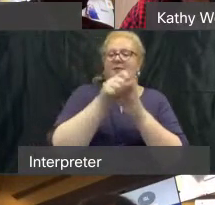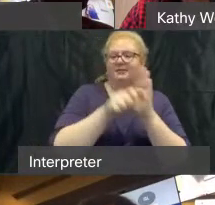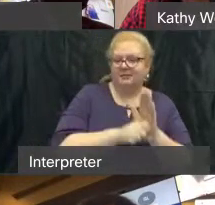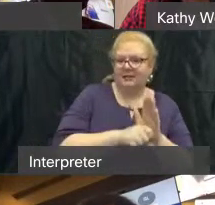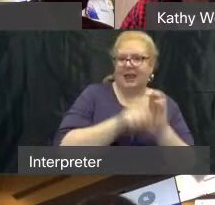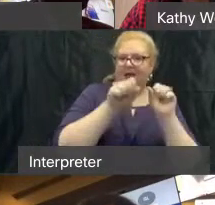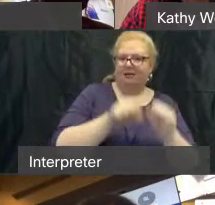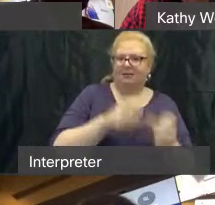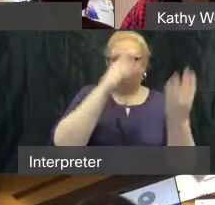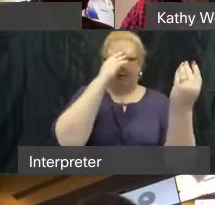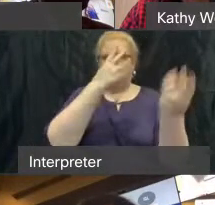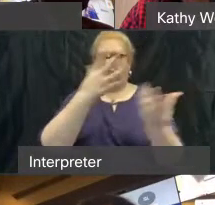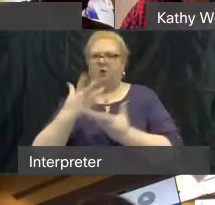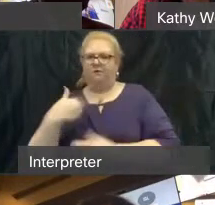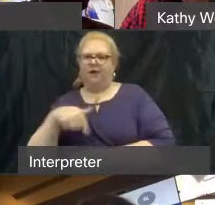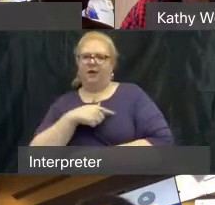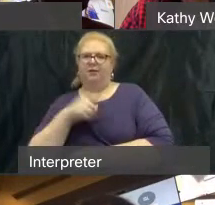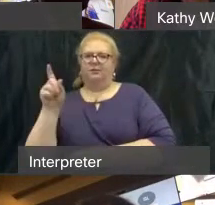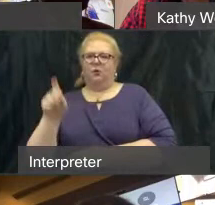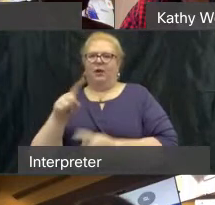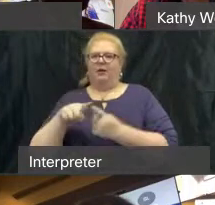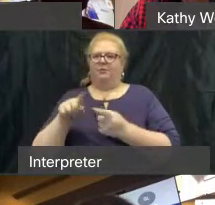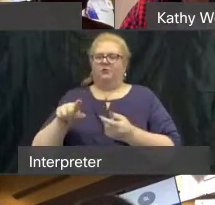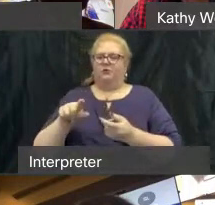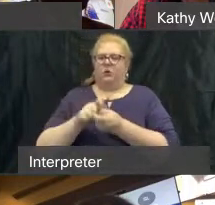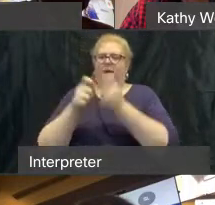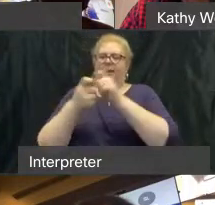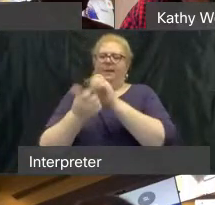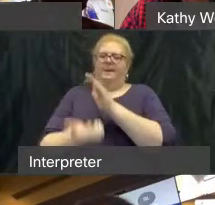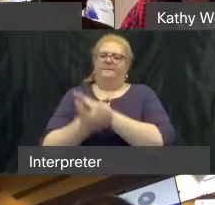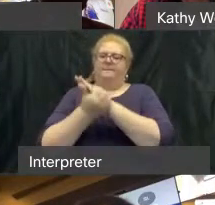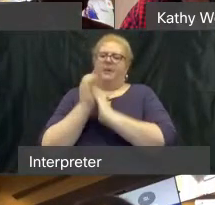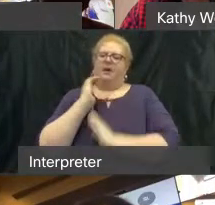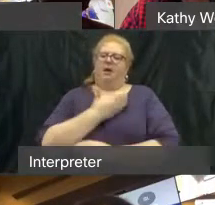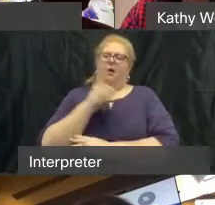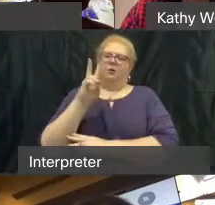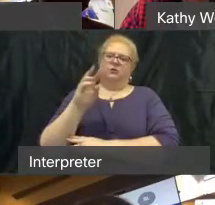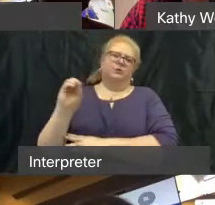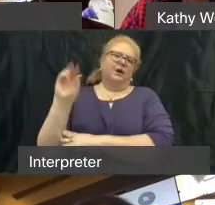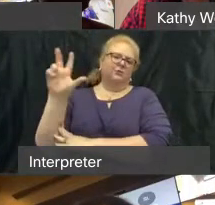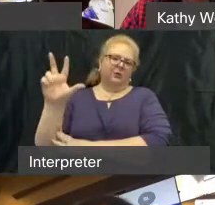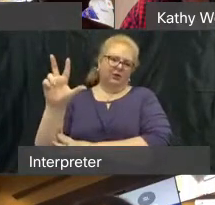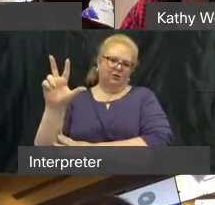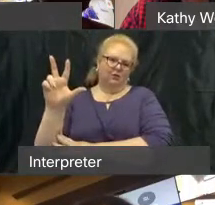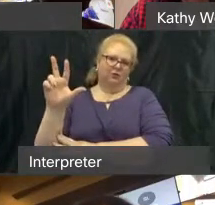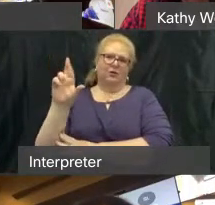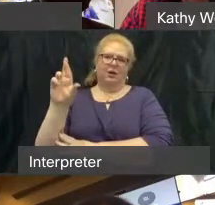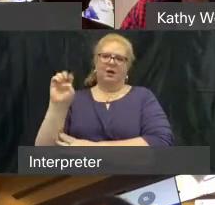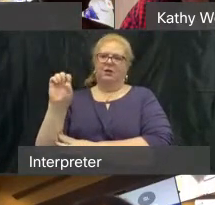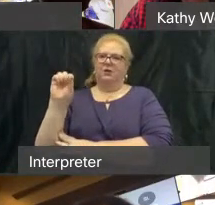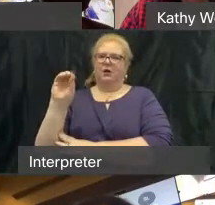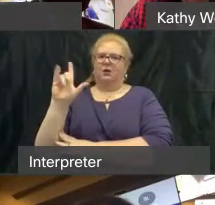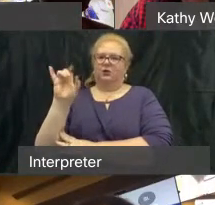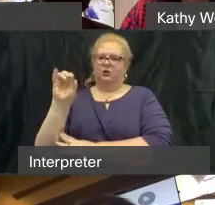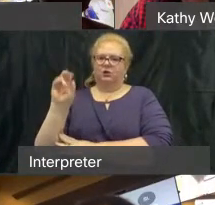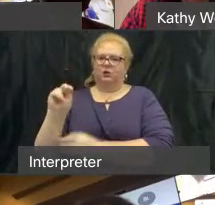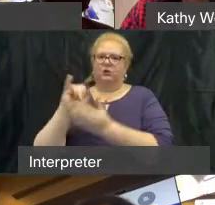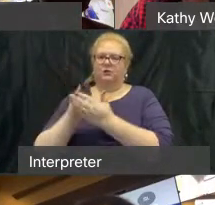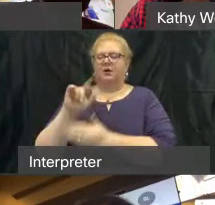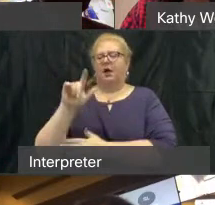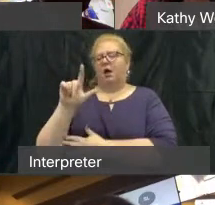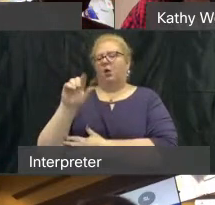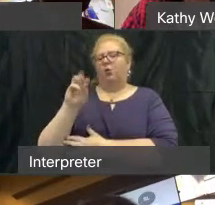we need to amend our 2003 resolution to state low-income tax credits as